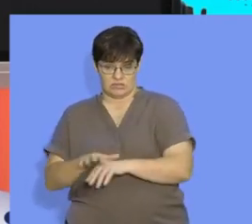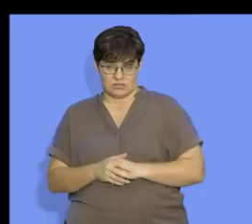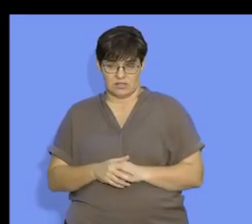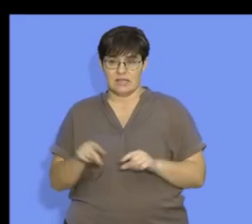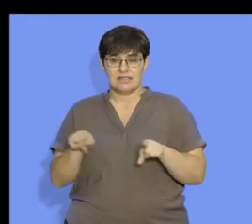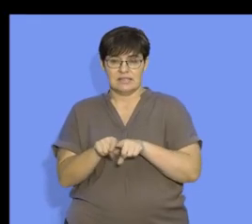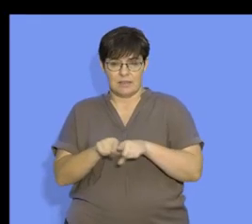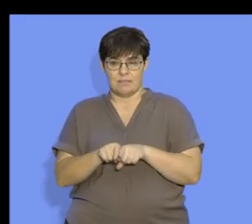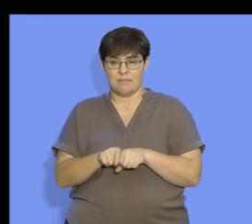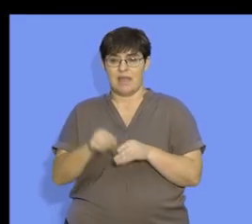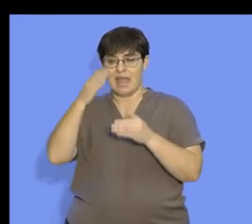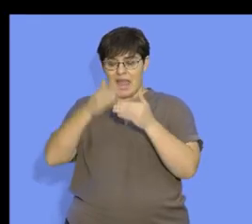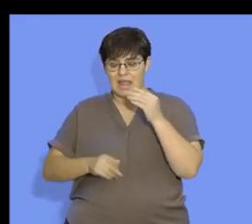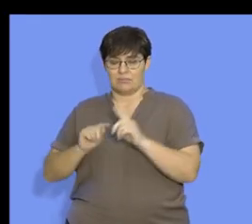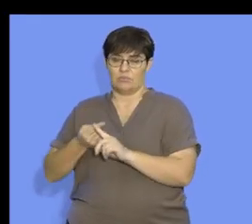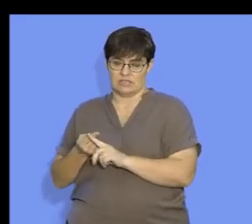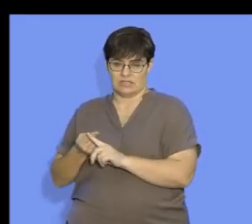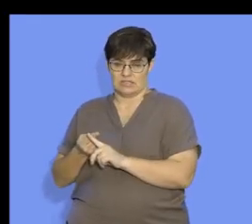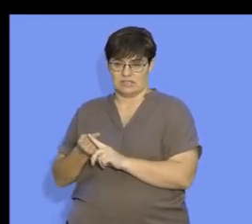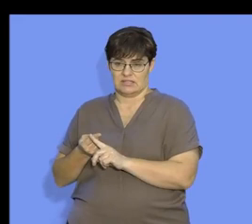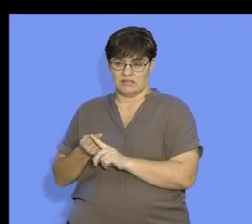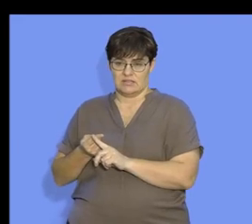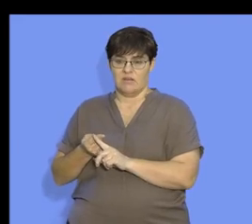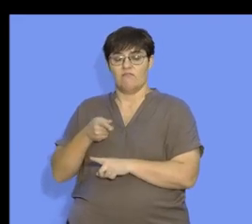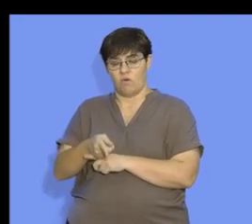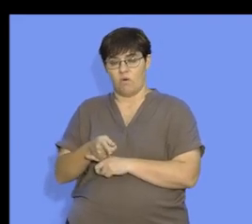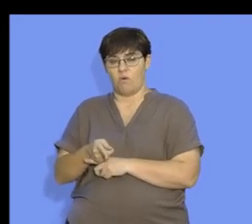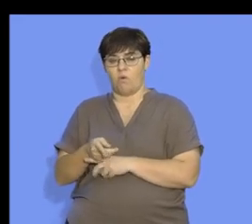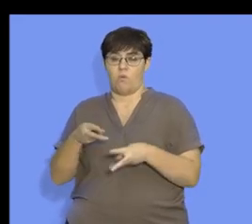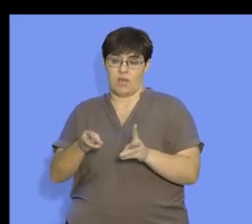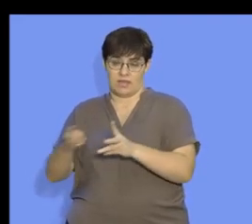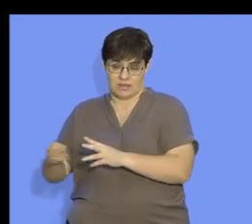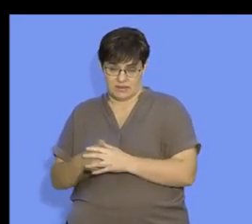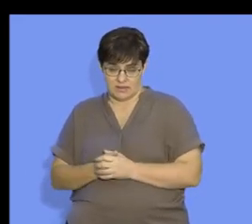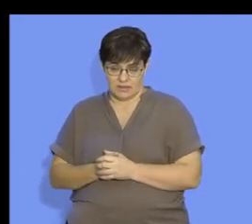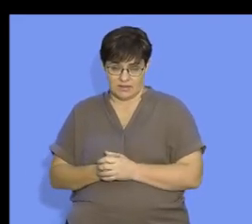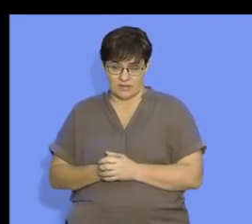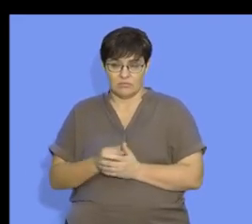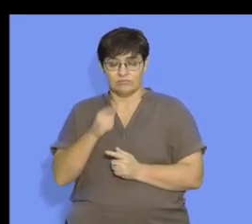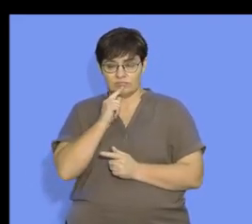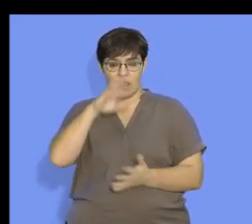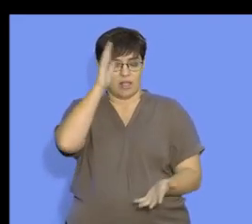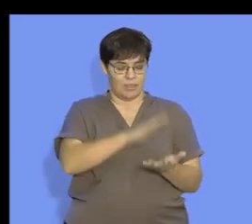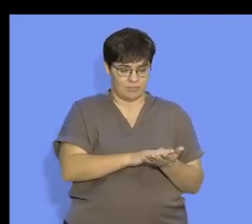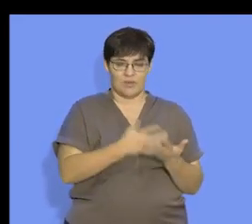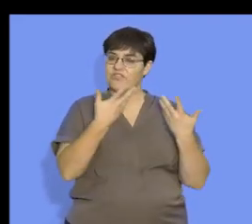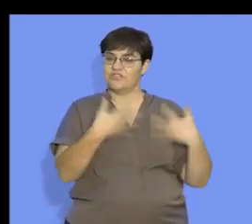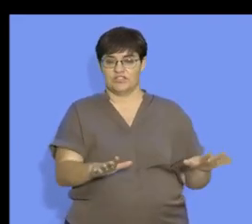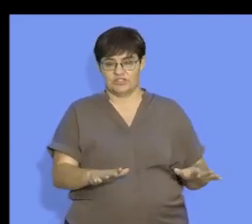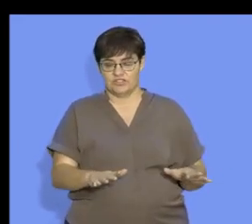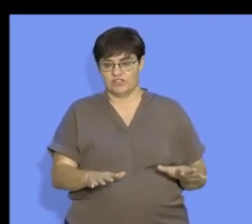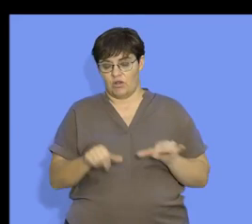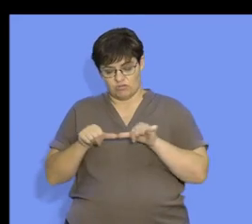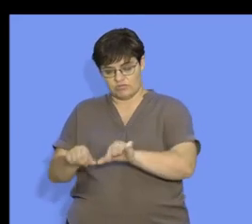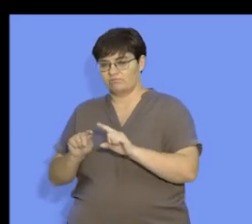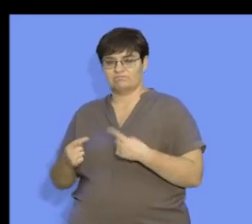reaction. And also, we're talking about the end point of a titration. Okay, this is actually when the reaction has